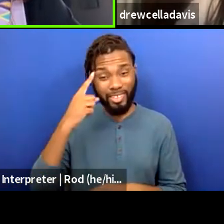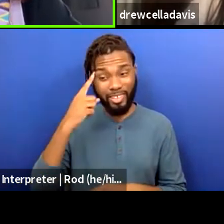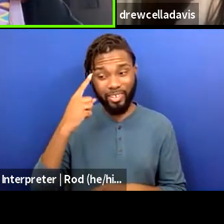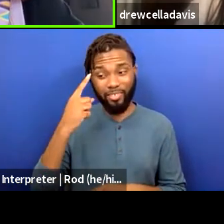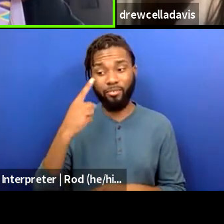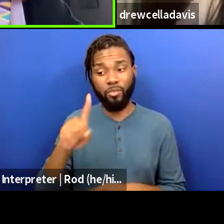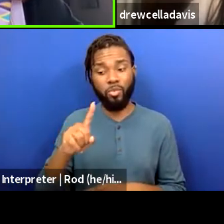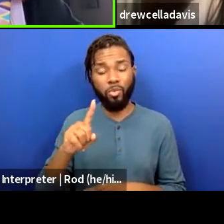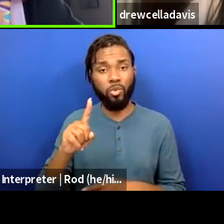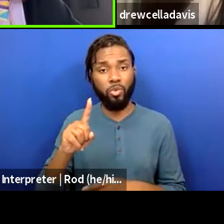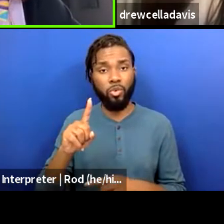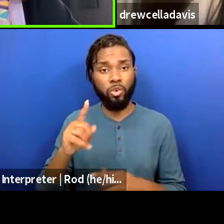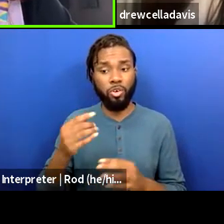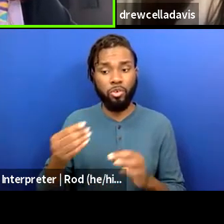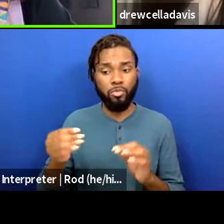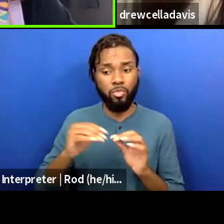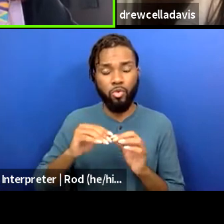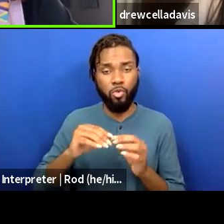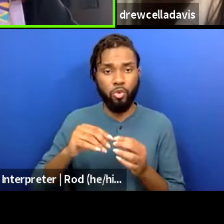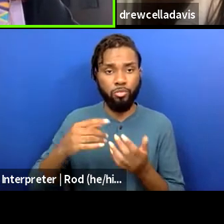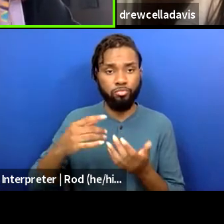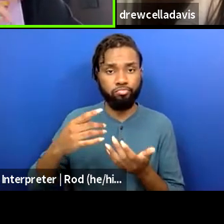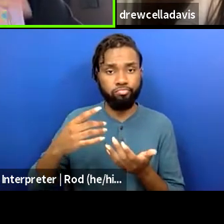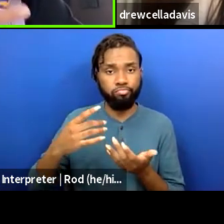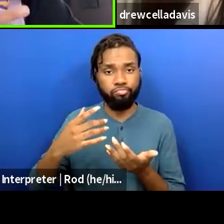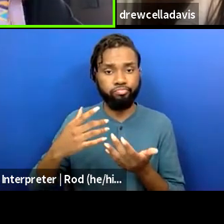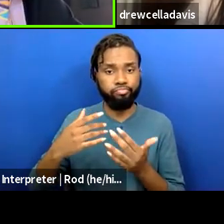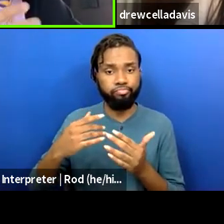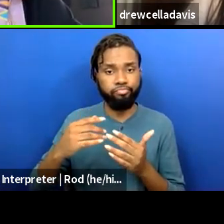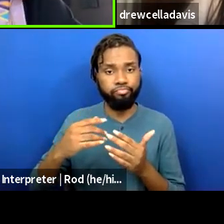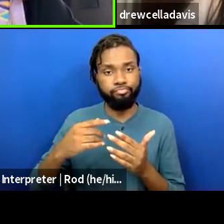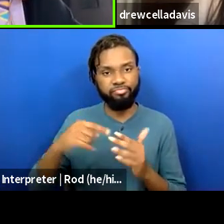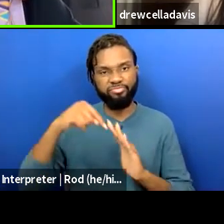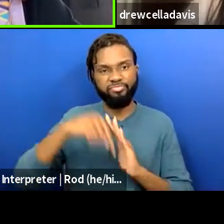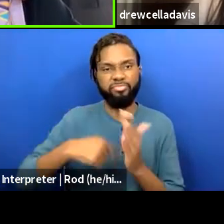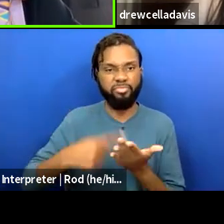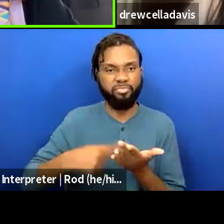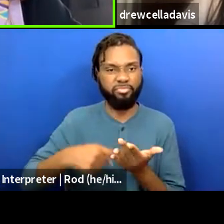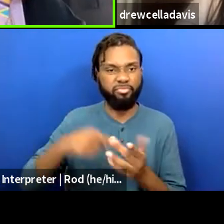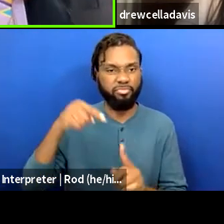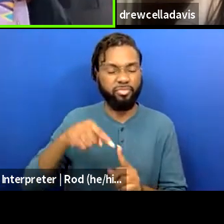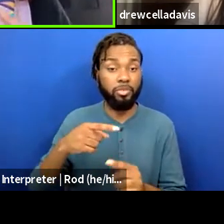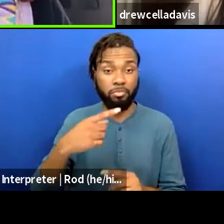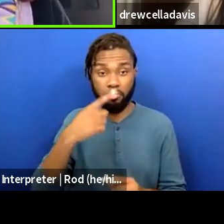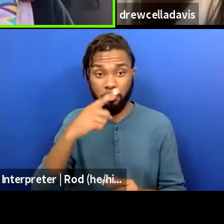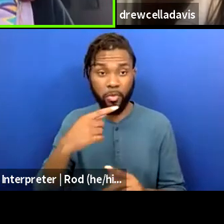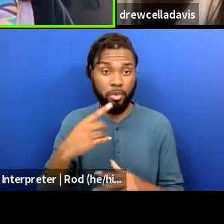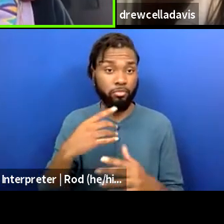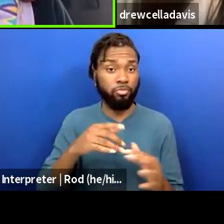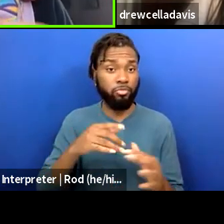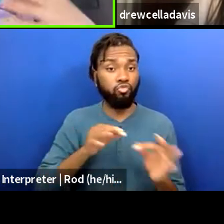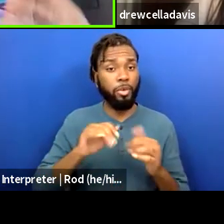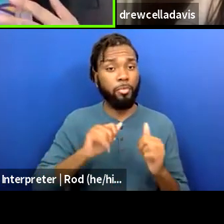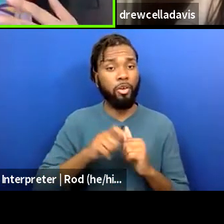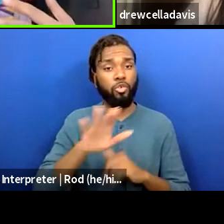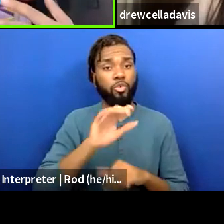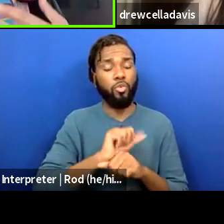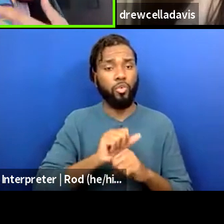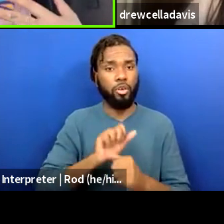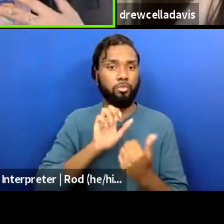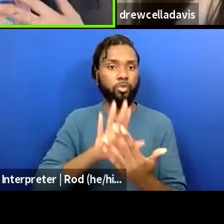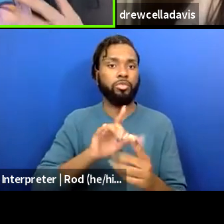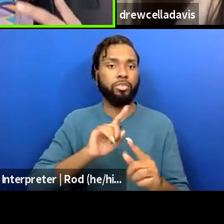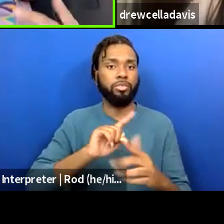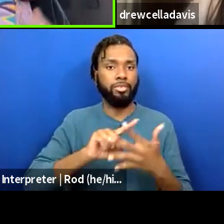of furthering this discussion, if you can, one, describe how your work addresses these intersections, right? And we're thinking